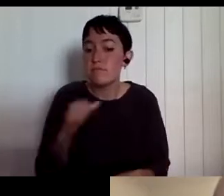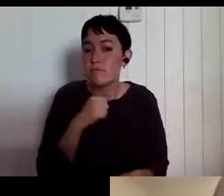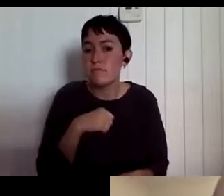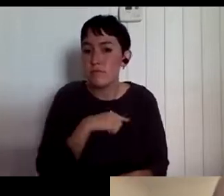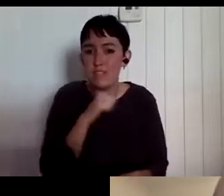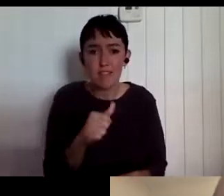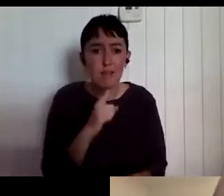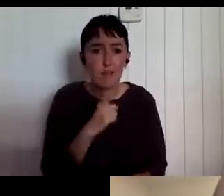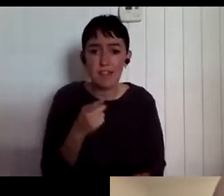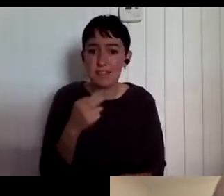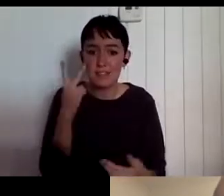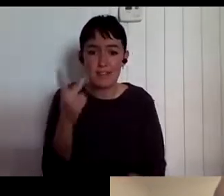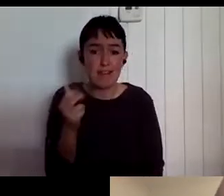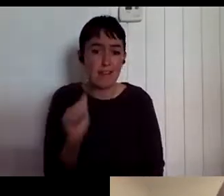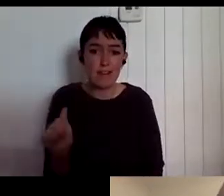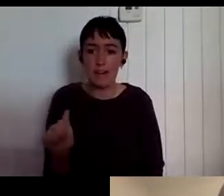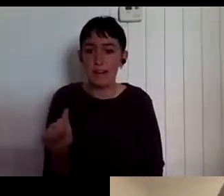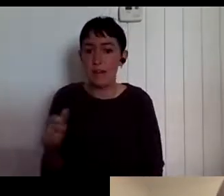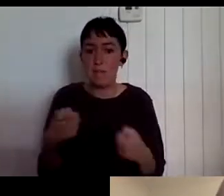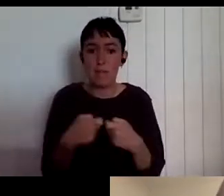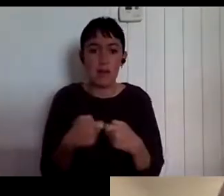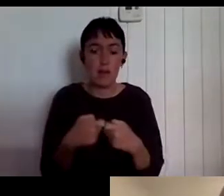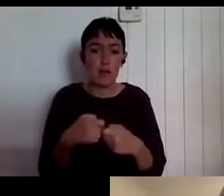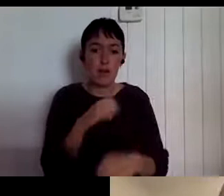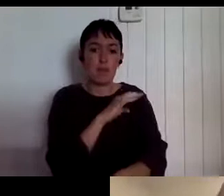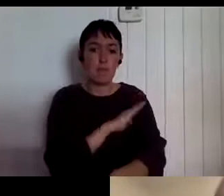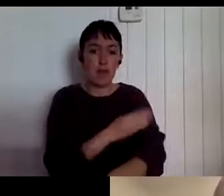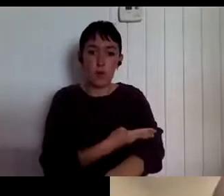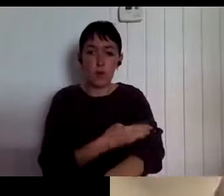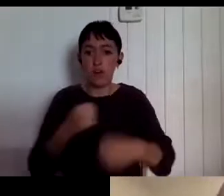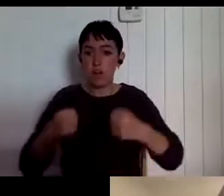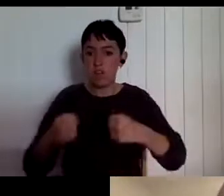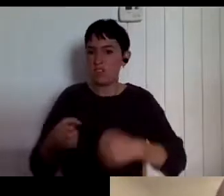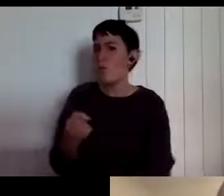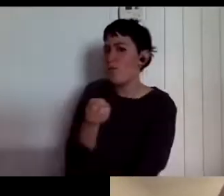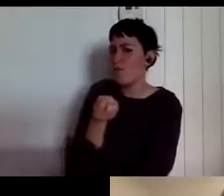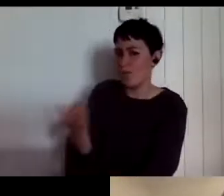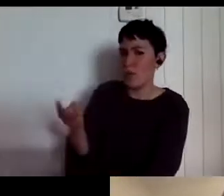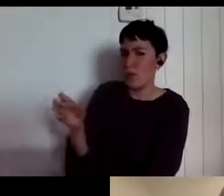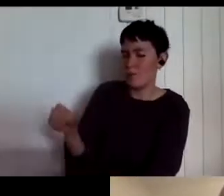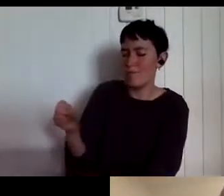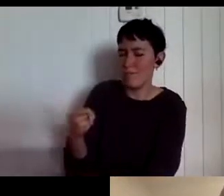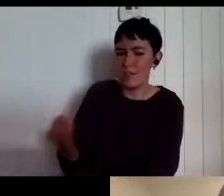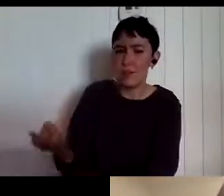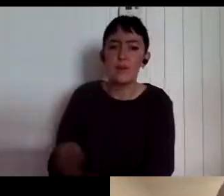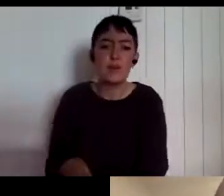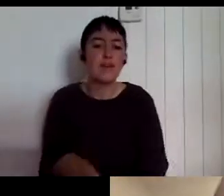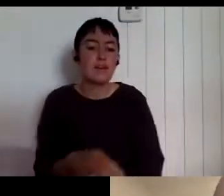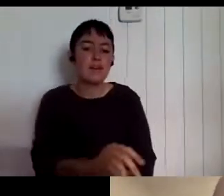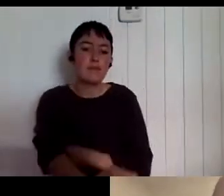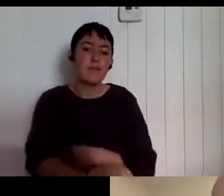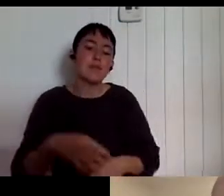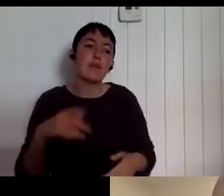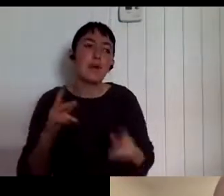any, you know, battery power, you know, full-scale cars. Very few. Like that. So what, you know, people have been able